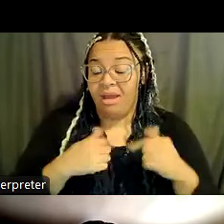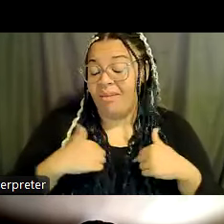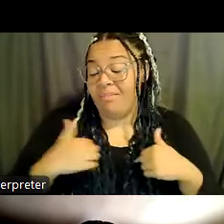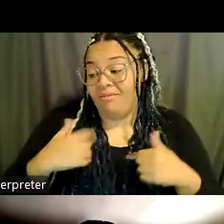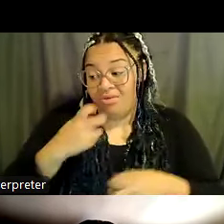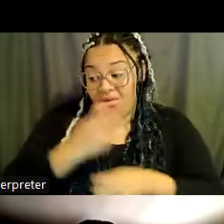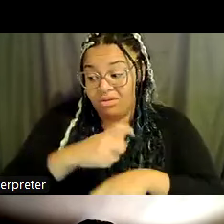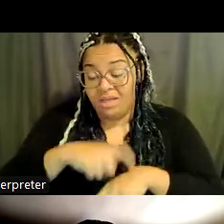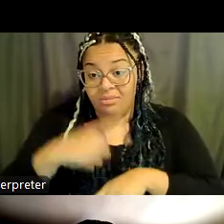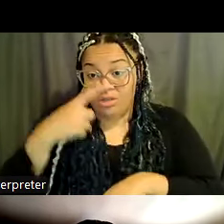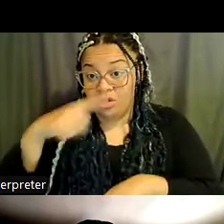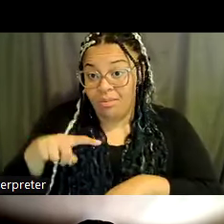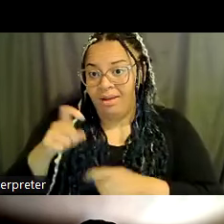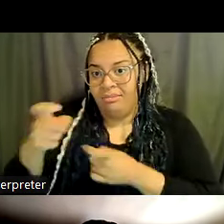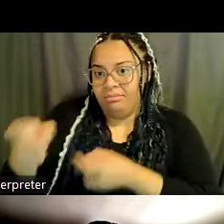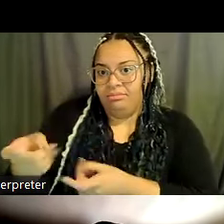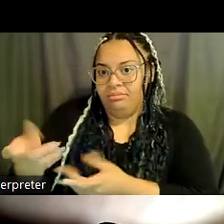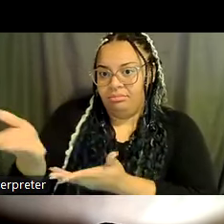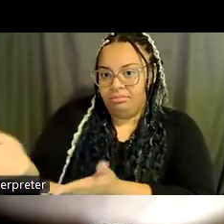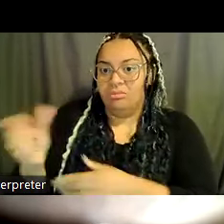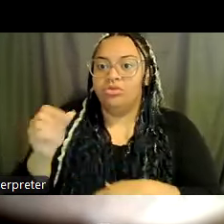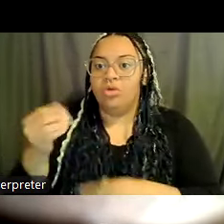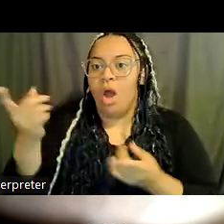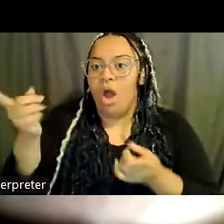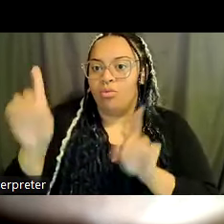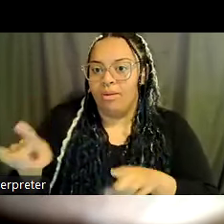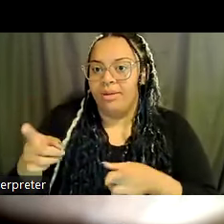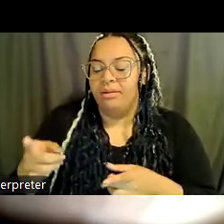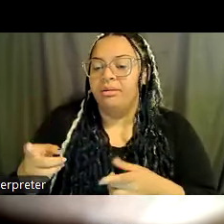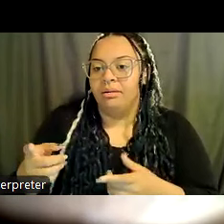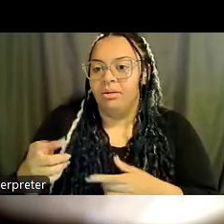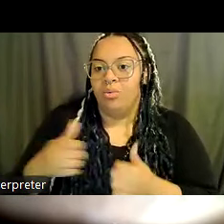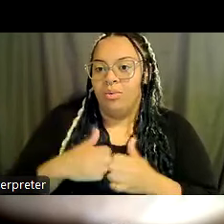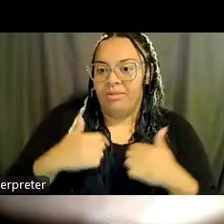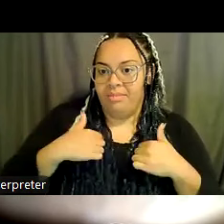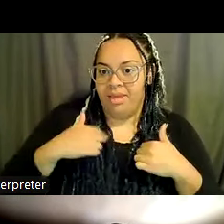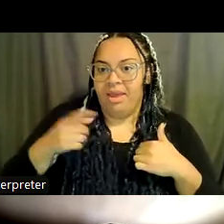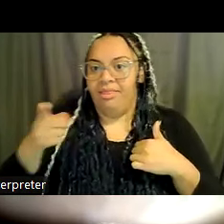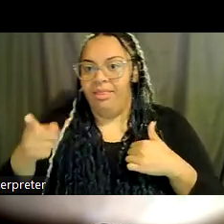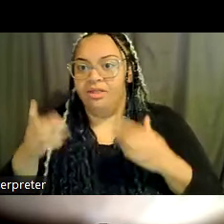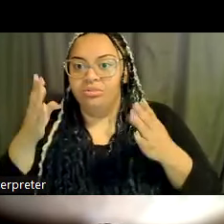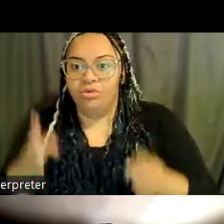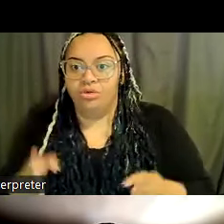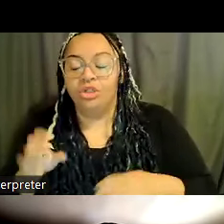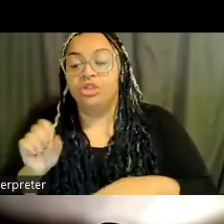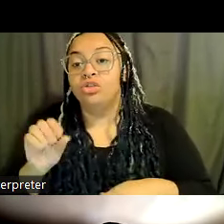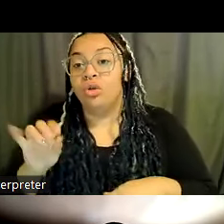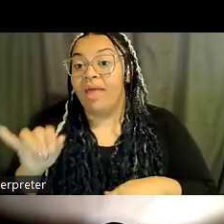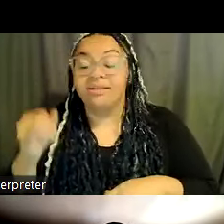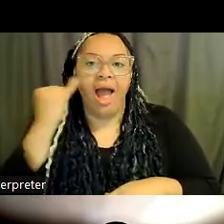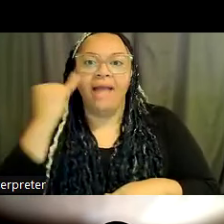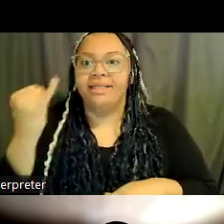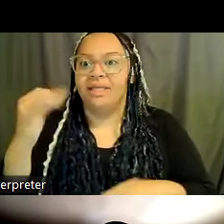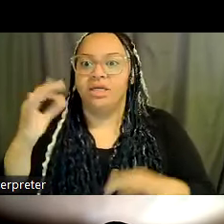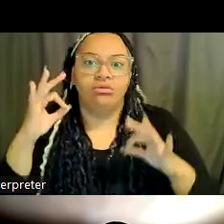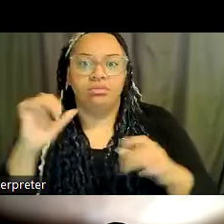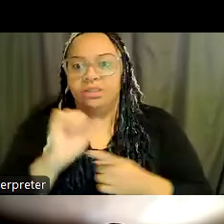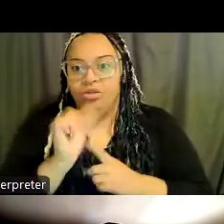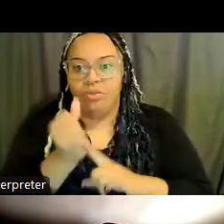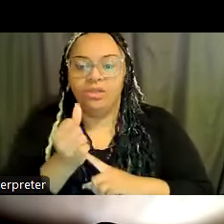time. Do you mind holding on to these for a while? So there was an agreement made between me and that person. And so that's the ideal situation, is that